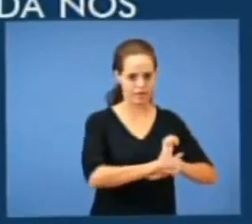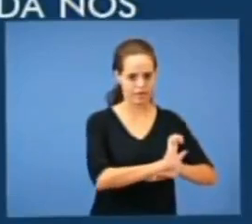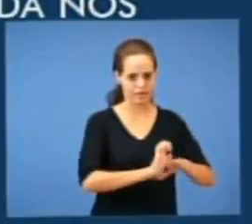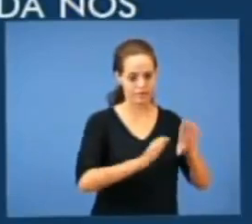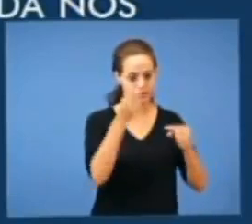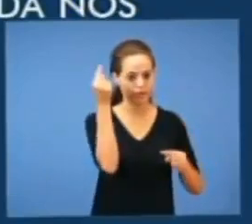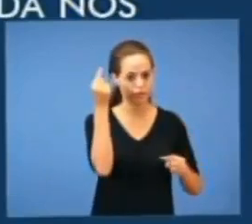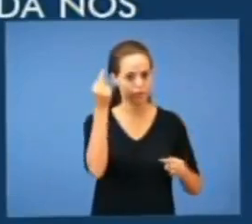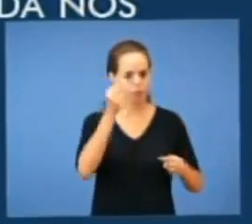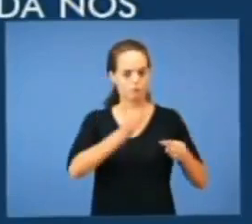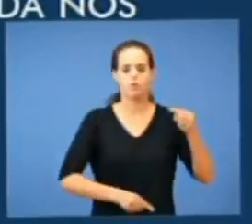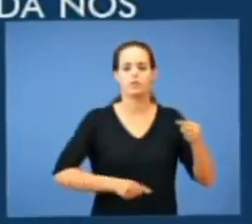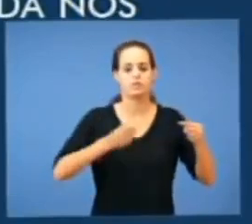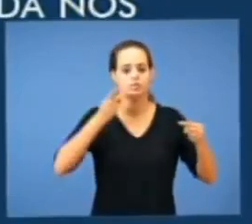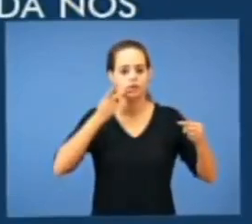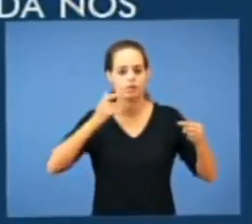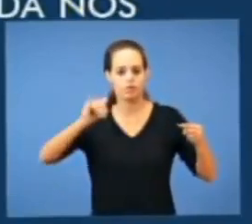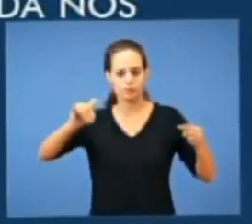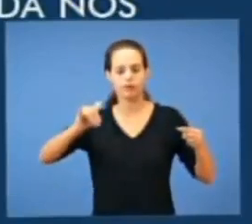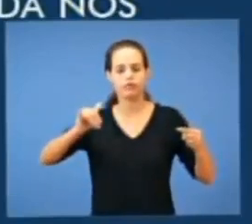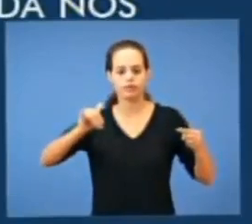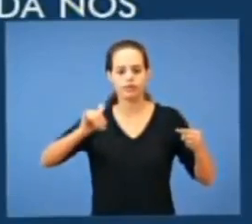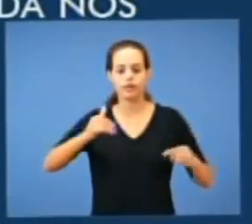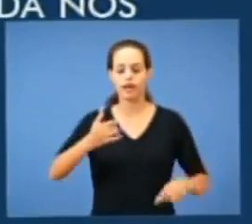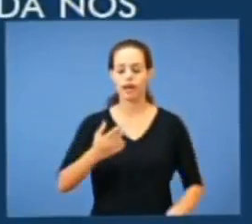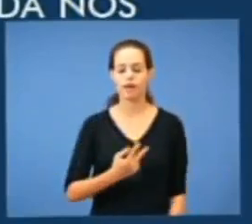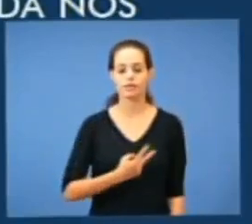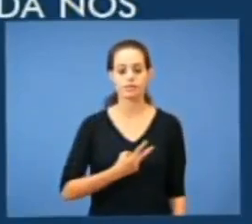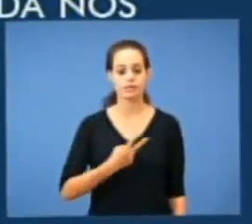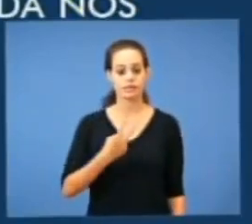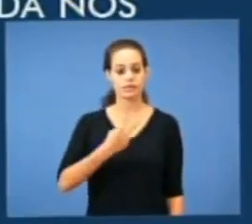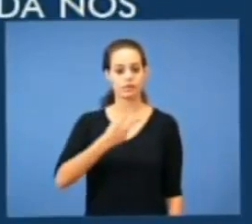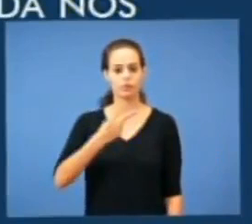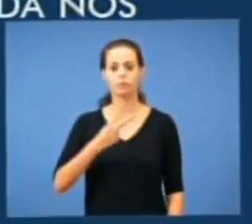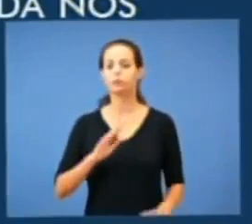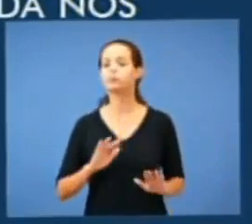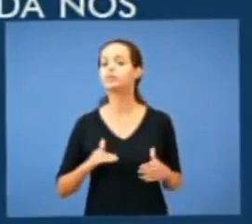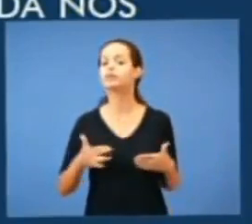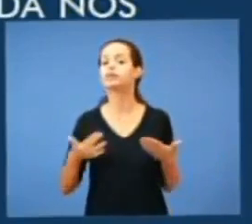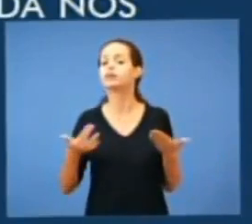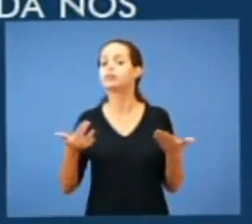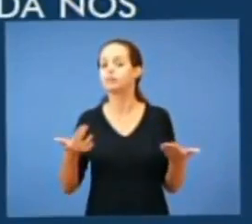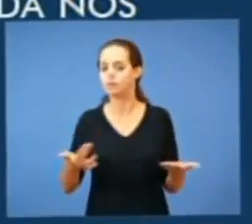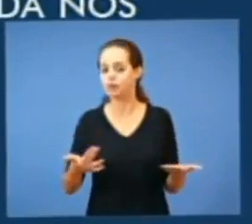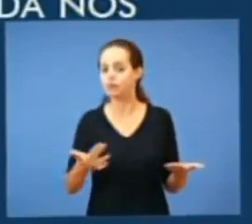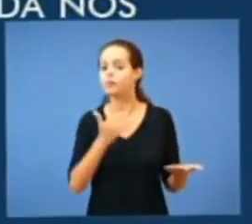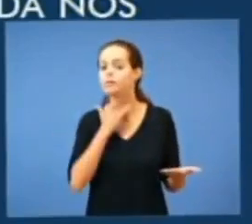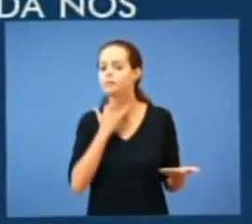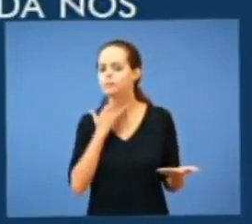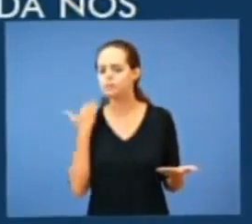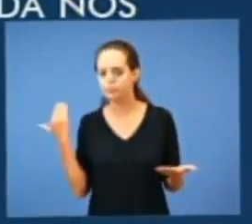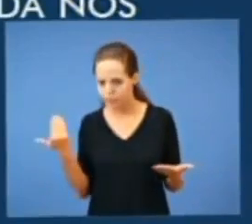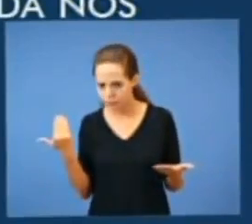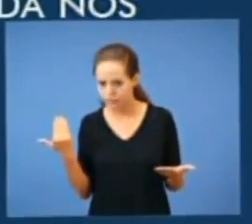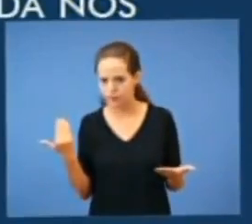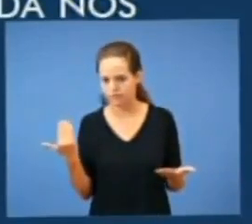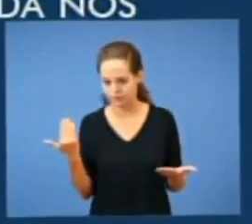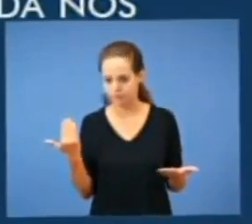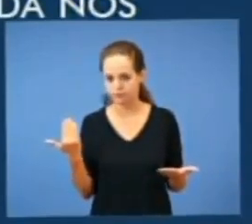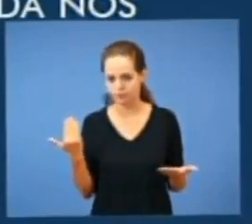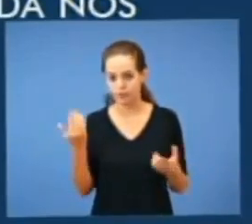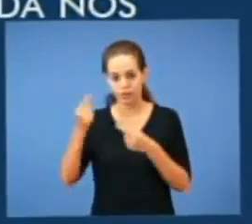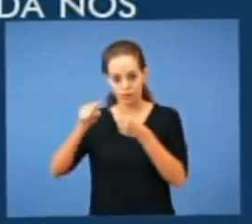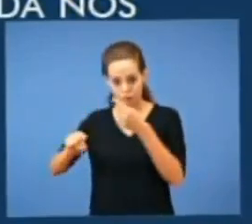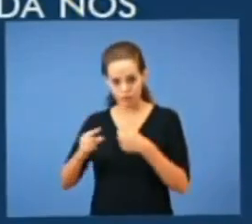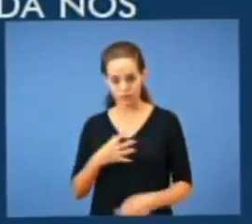the action of the opposition. The second was, as we have seen in the last Sunday school, was against death.